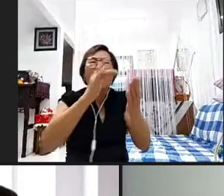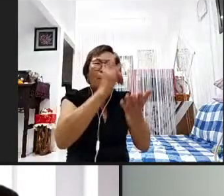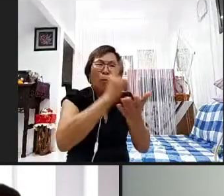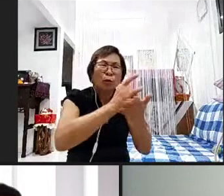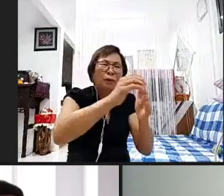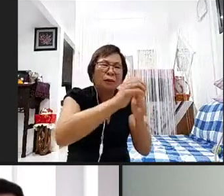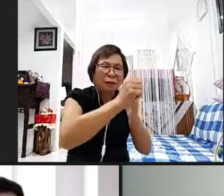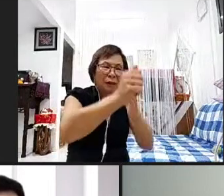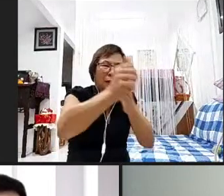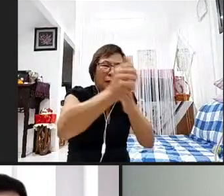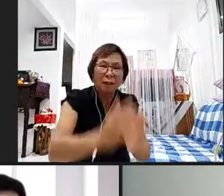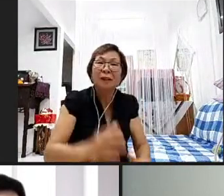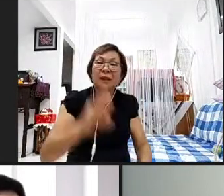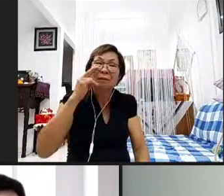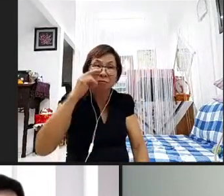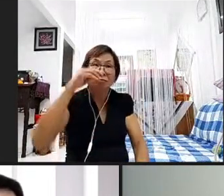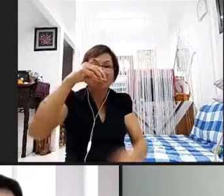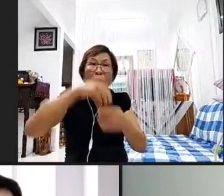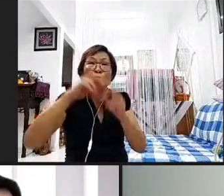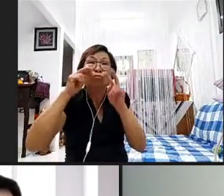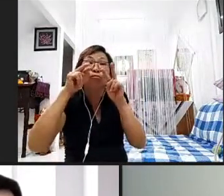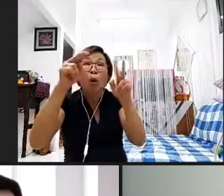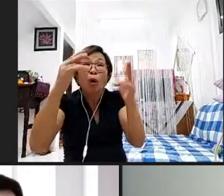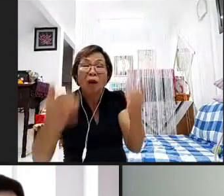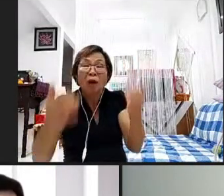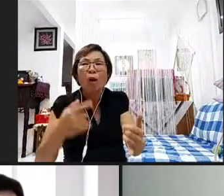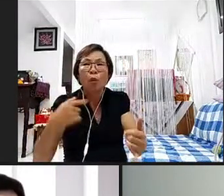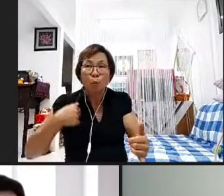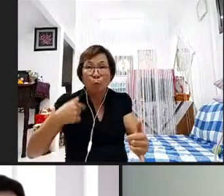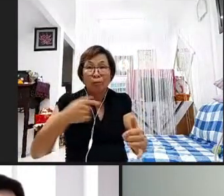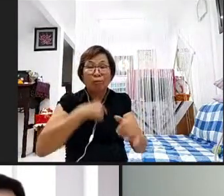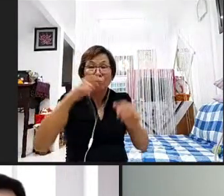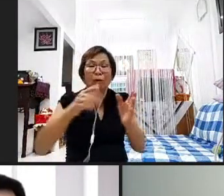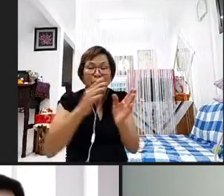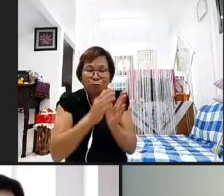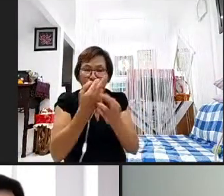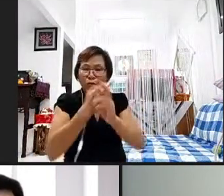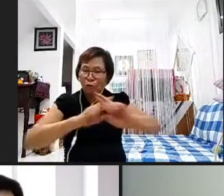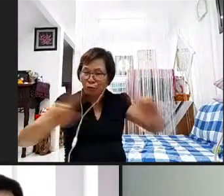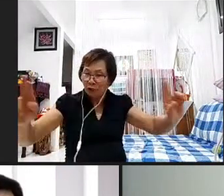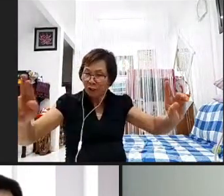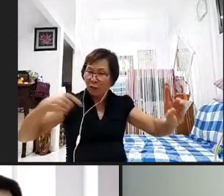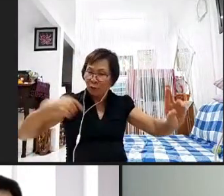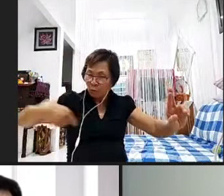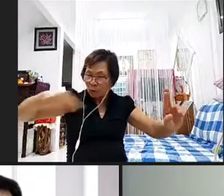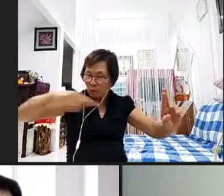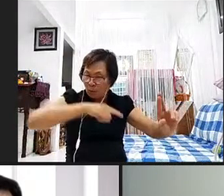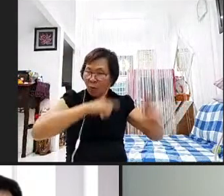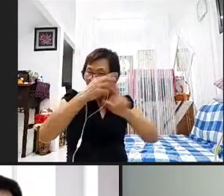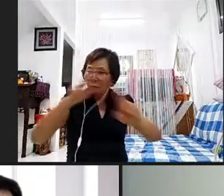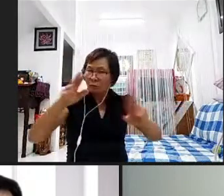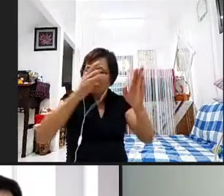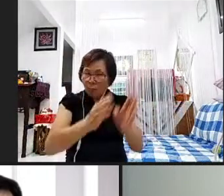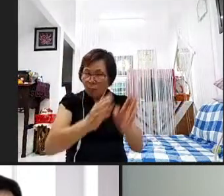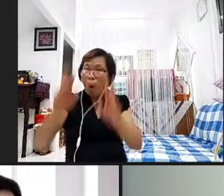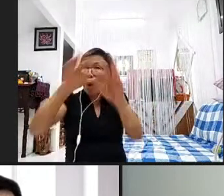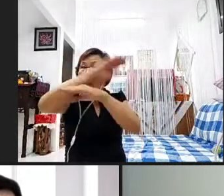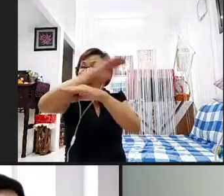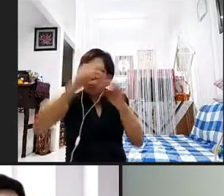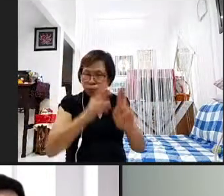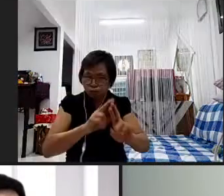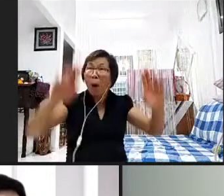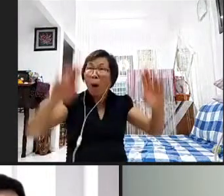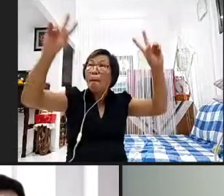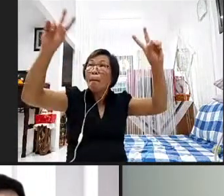our audience today, that we need to prepare ourselves so that we can prepare all this topic, to reach